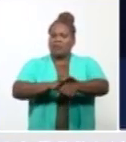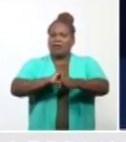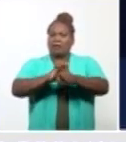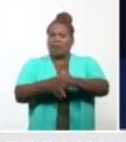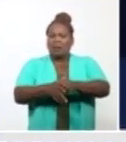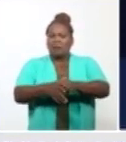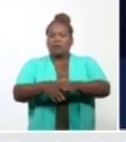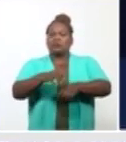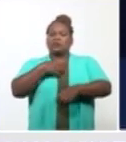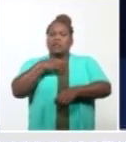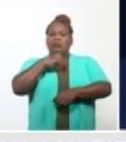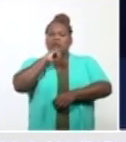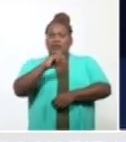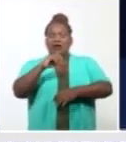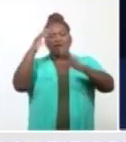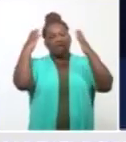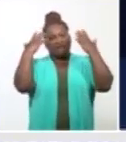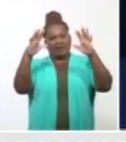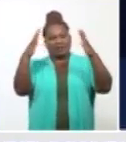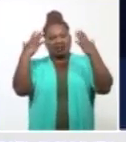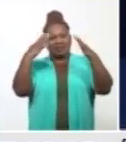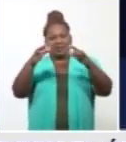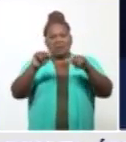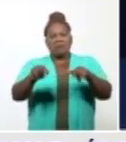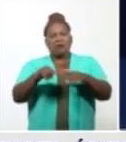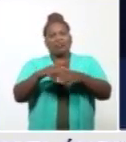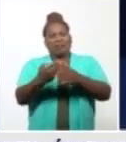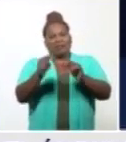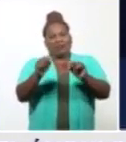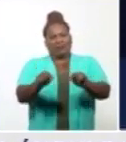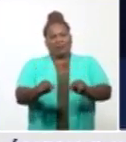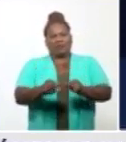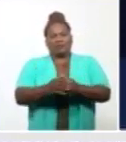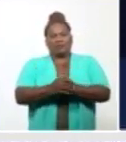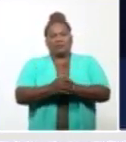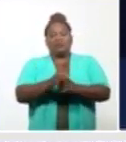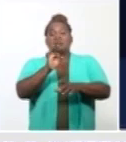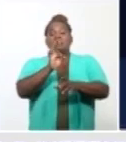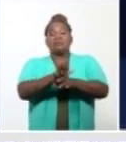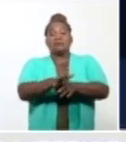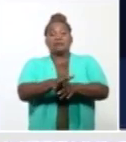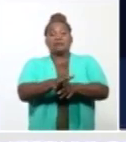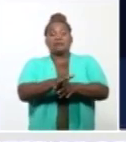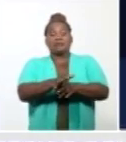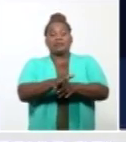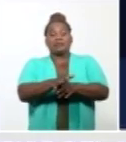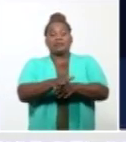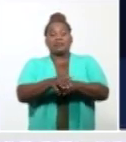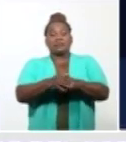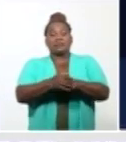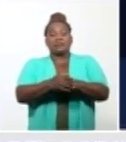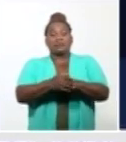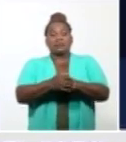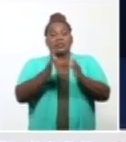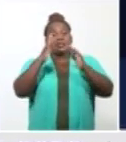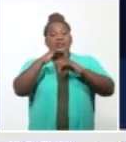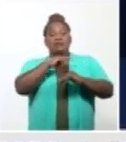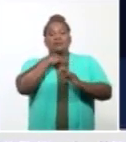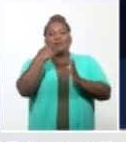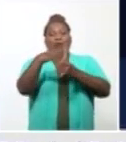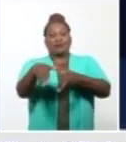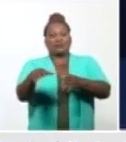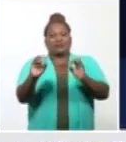difficulties, well, congratulations on this celebration. comenzamos el día sin We fallecidos, start the